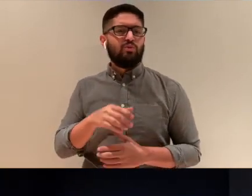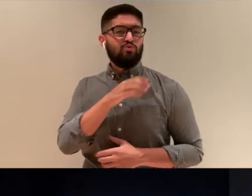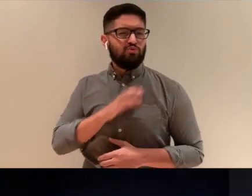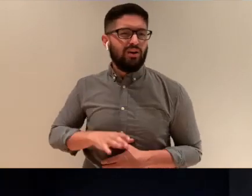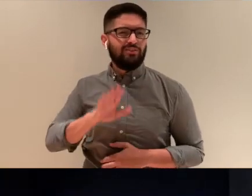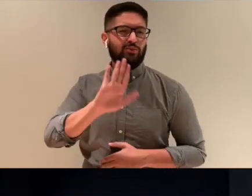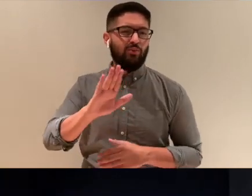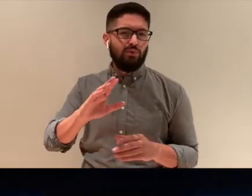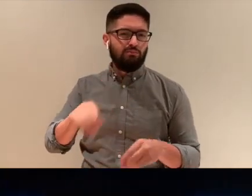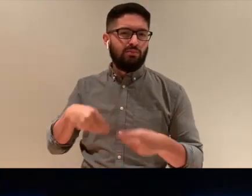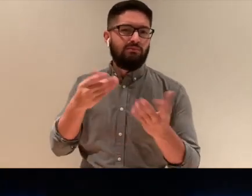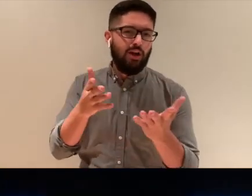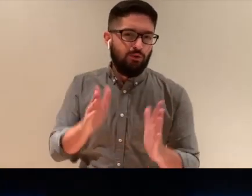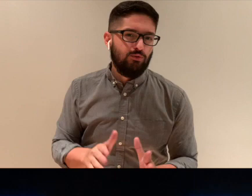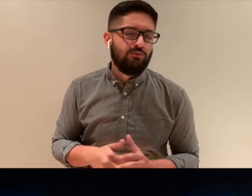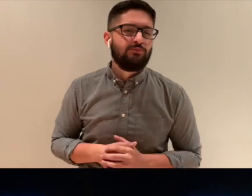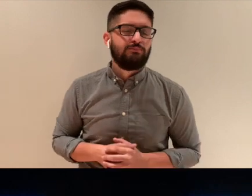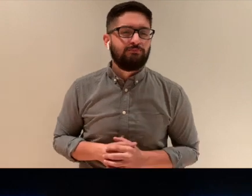Christ is your provider.